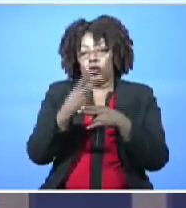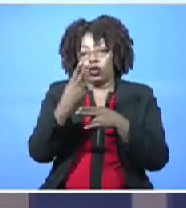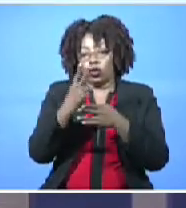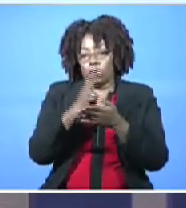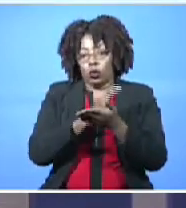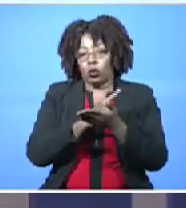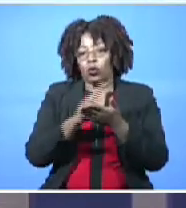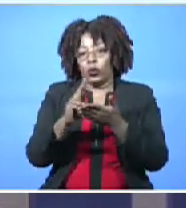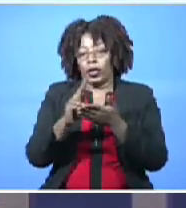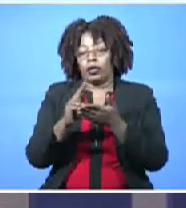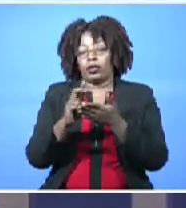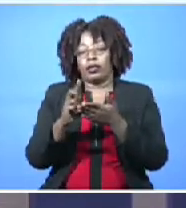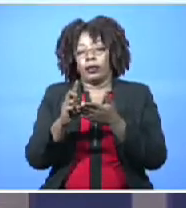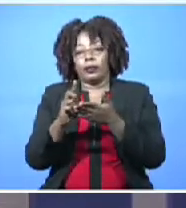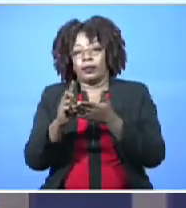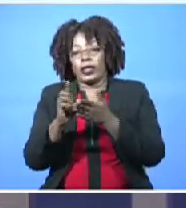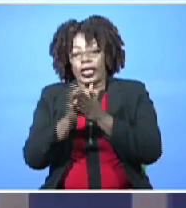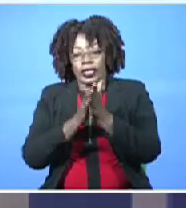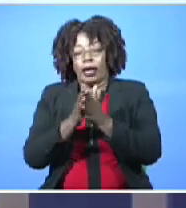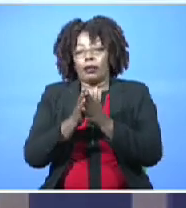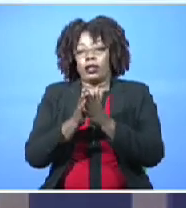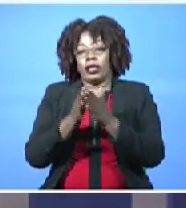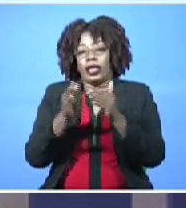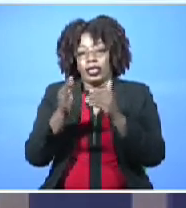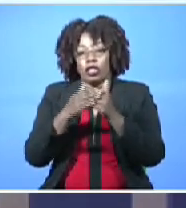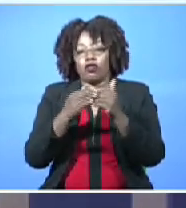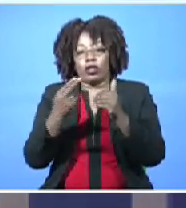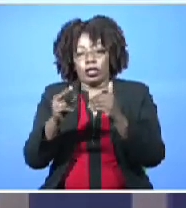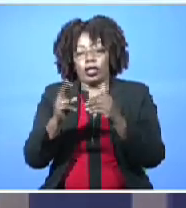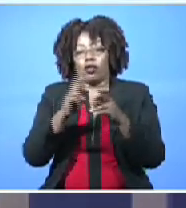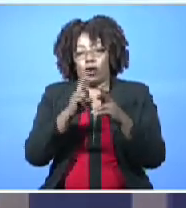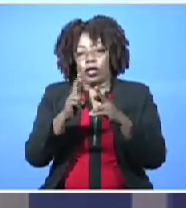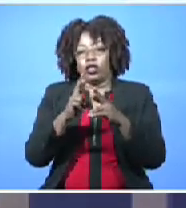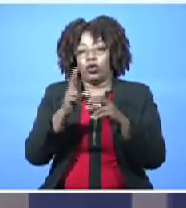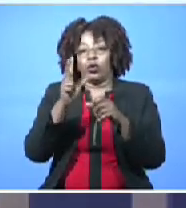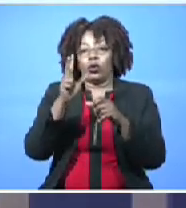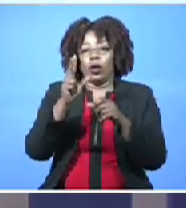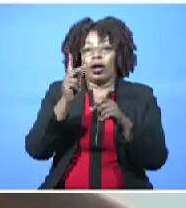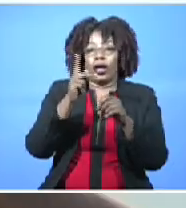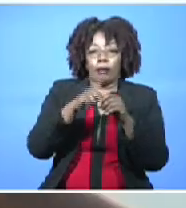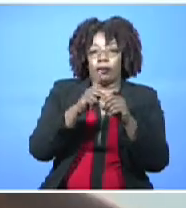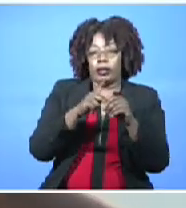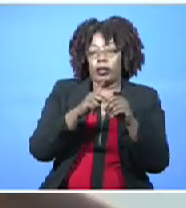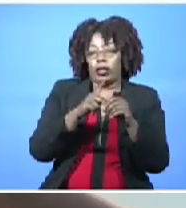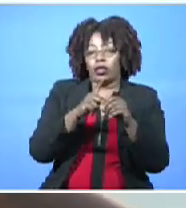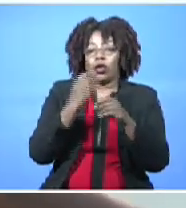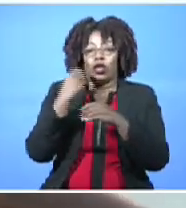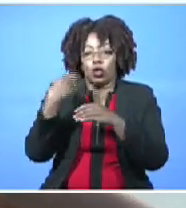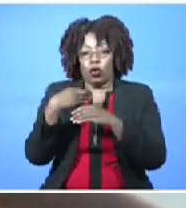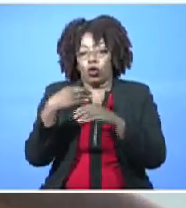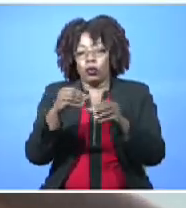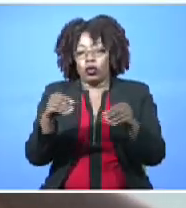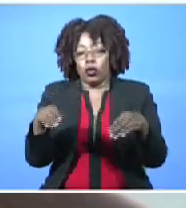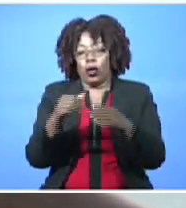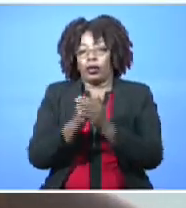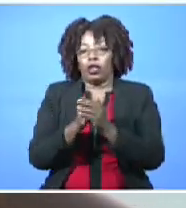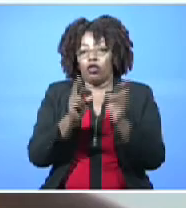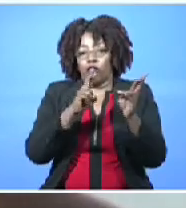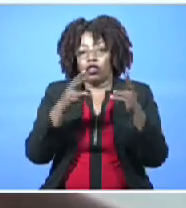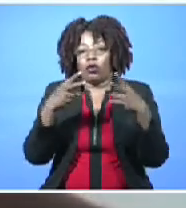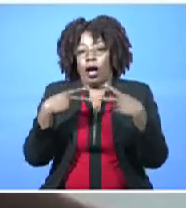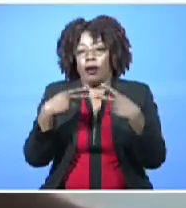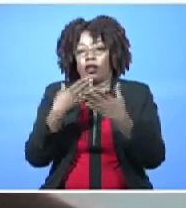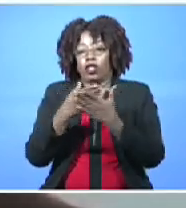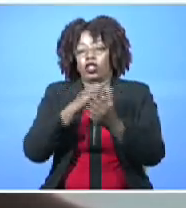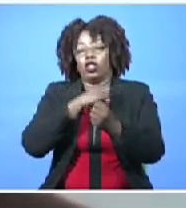and the excitement is building as athletes prepare to compete on home soil. We're going to have a really good Carifta trial, so we're looking to have a